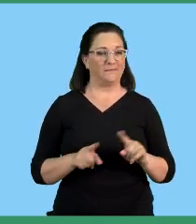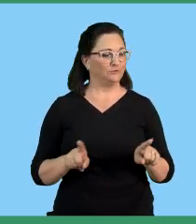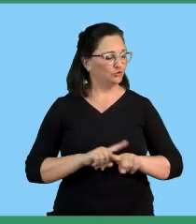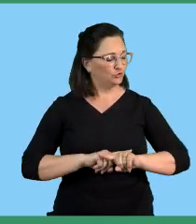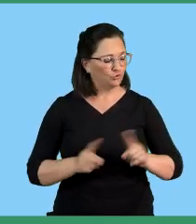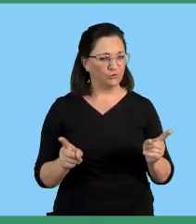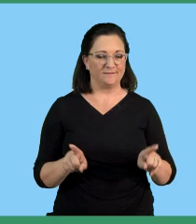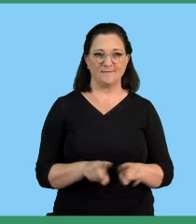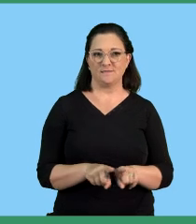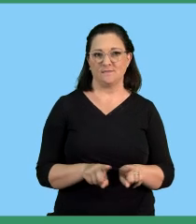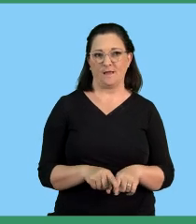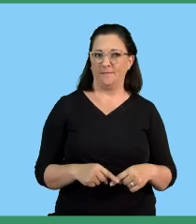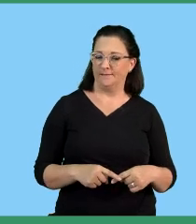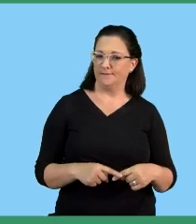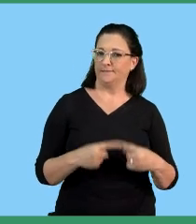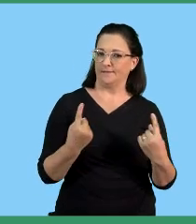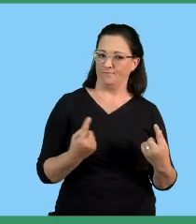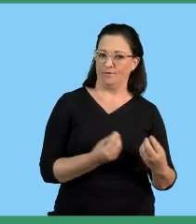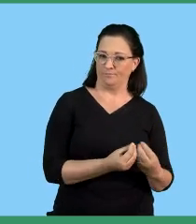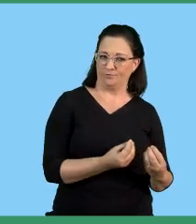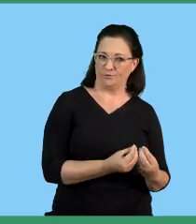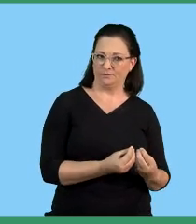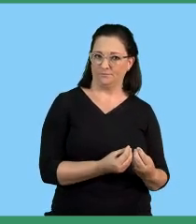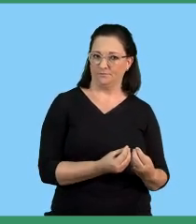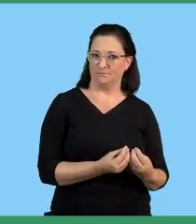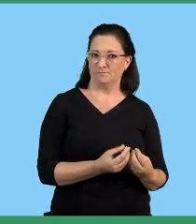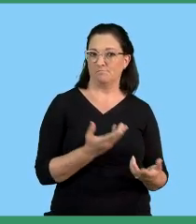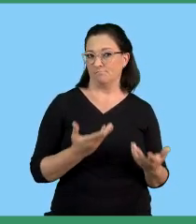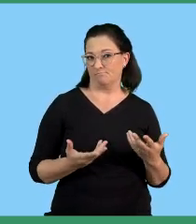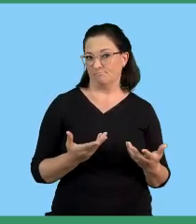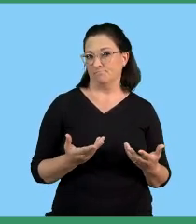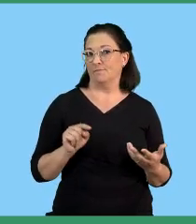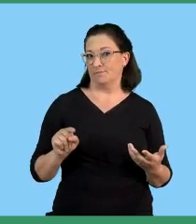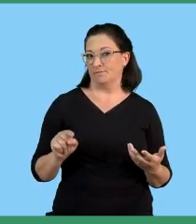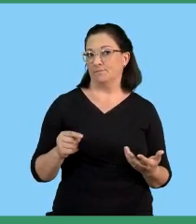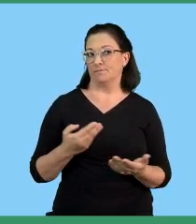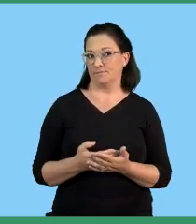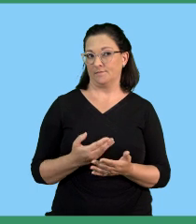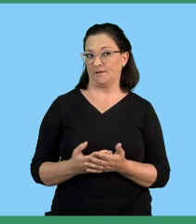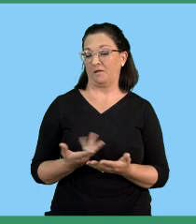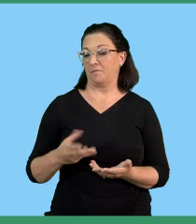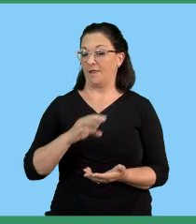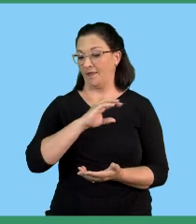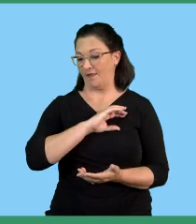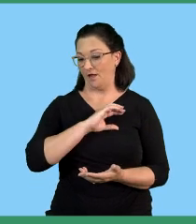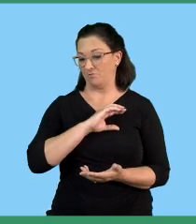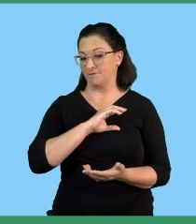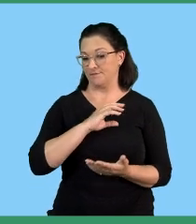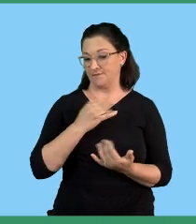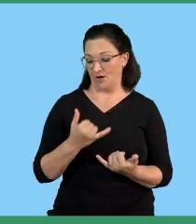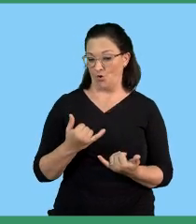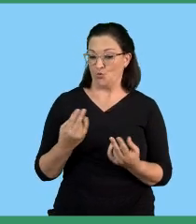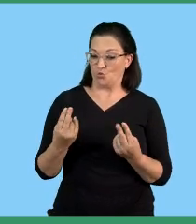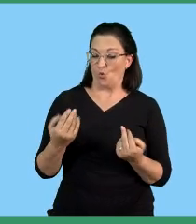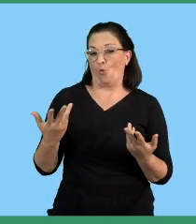are unrelated or different to existing products, but they may appeal to existing or